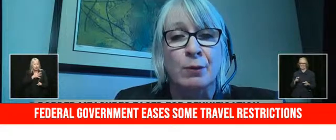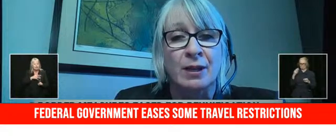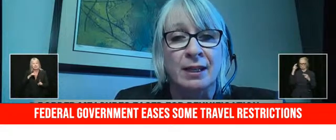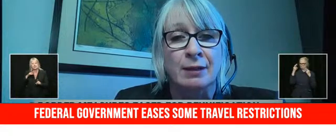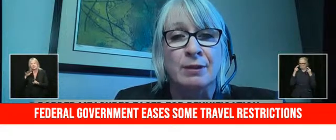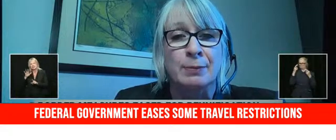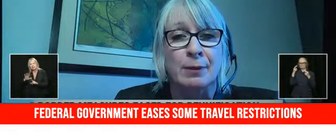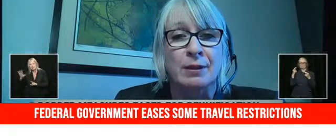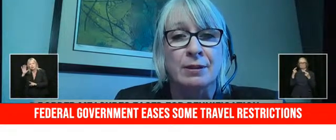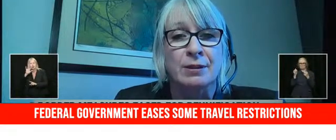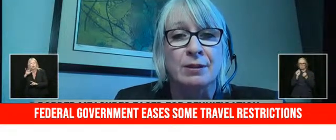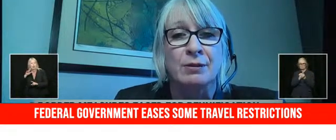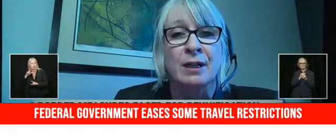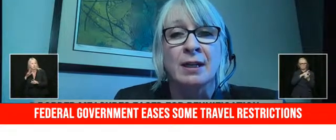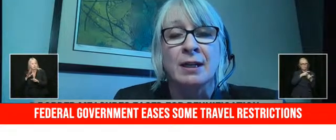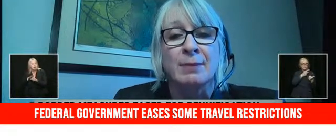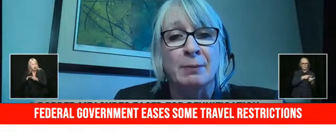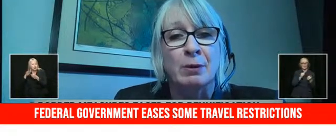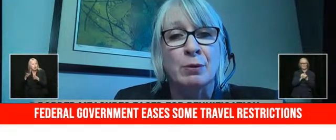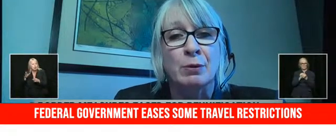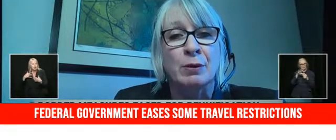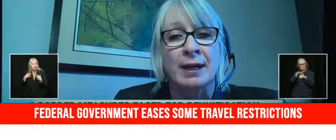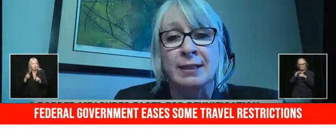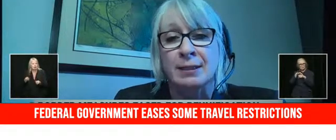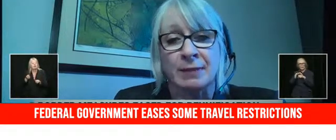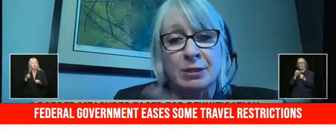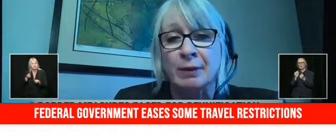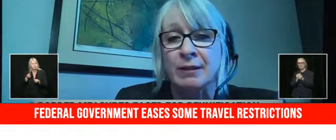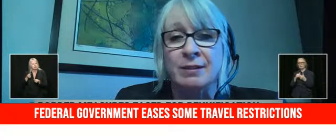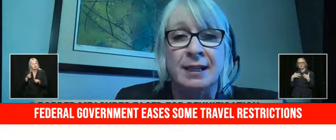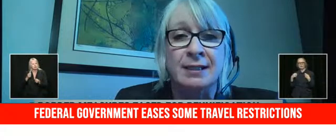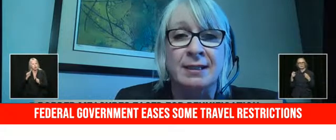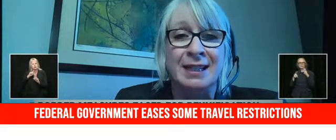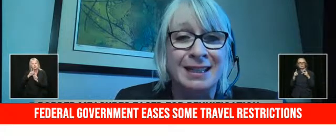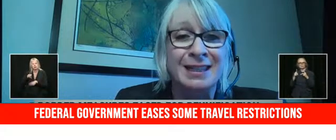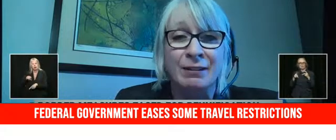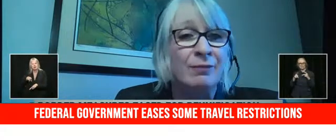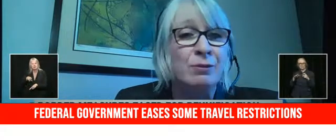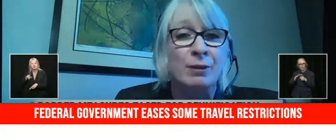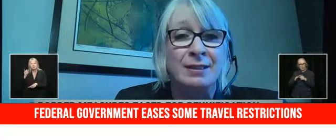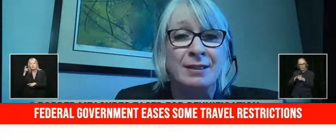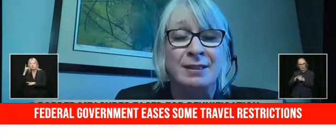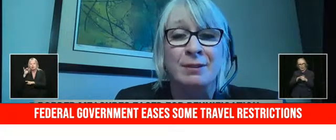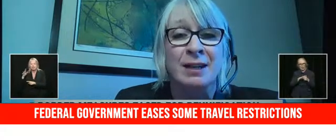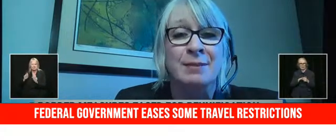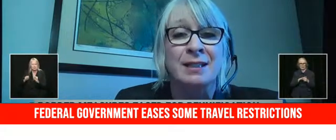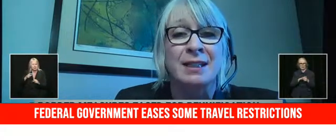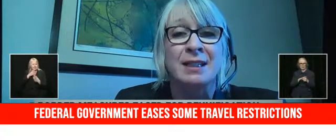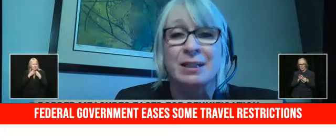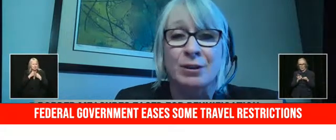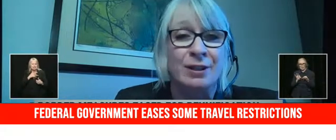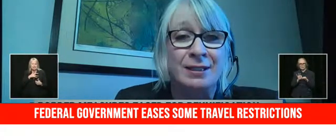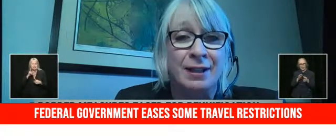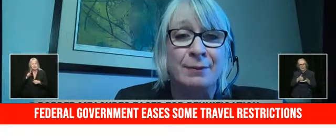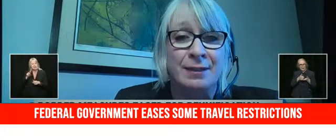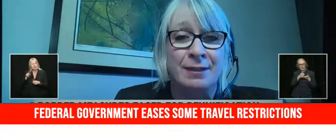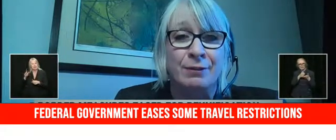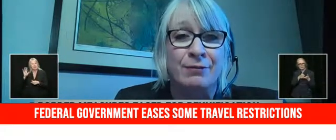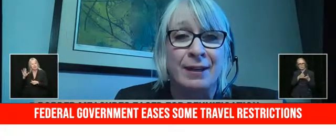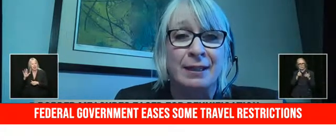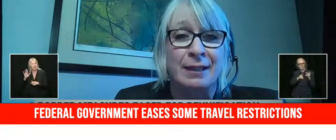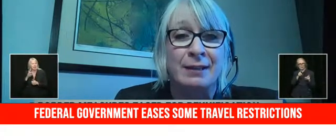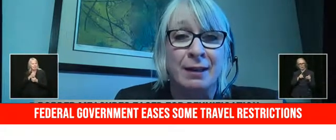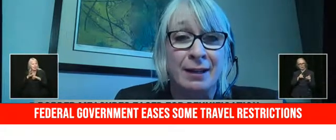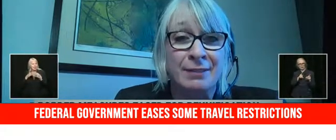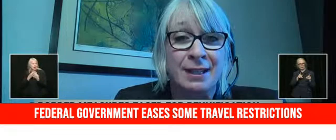health so that we can respond to people who, as Minister Blair said, need their loved ones, sometimes in the darkest times of